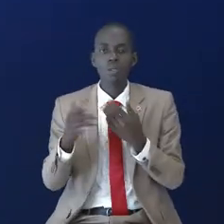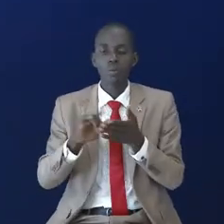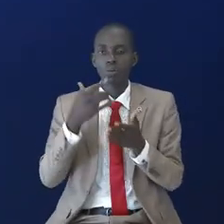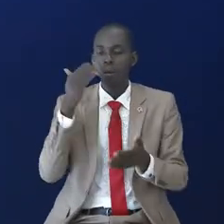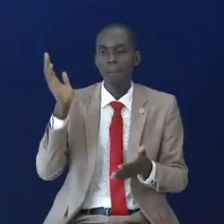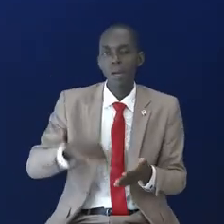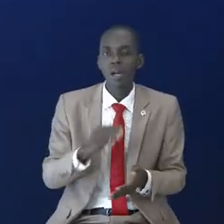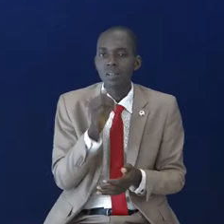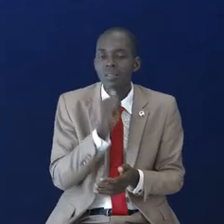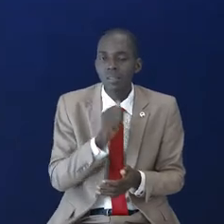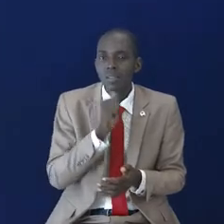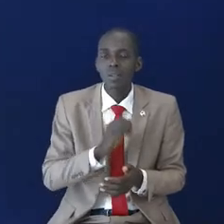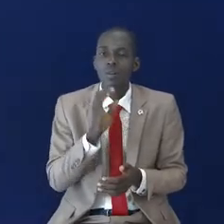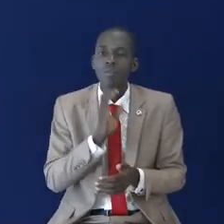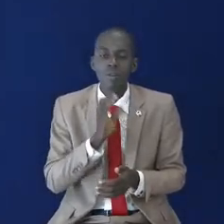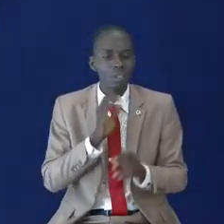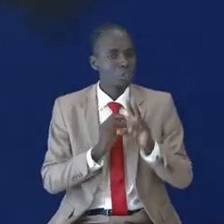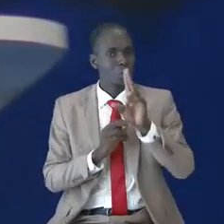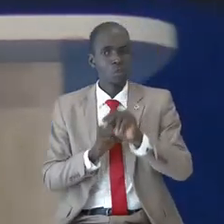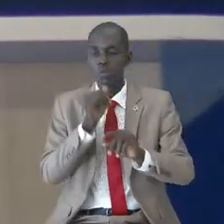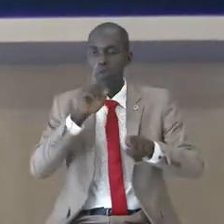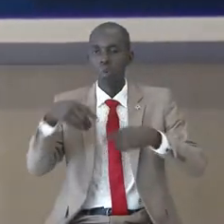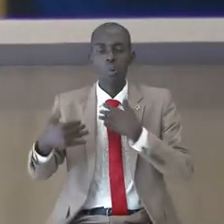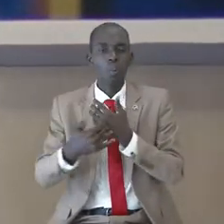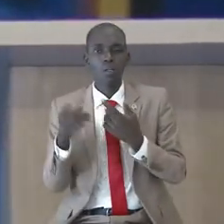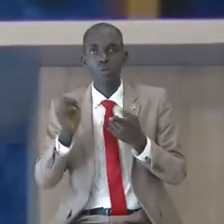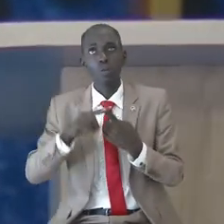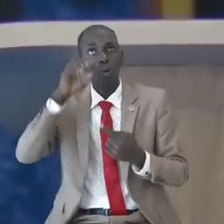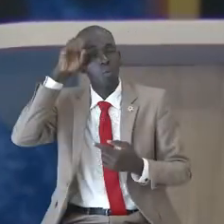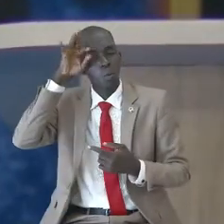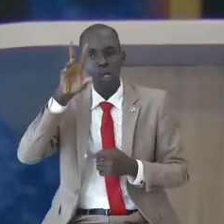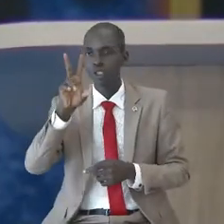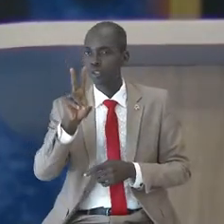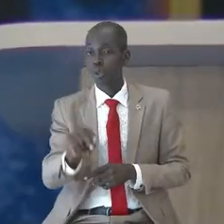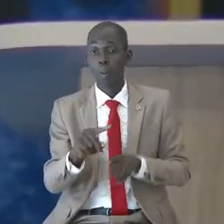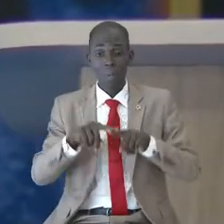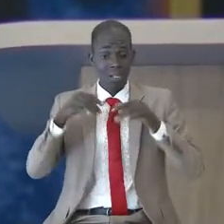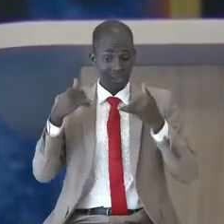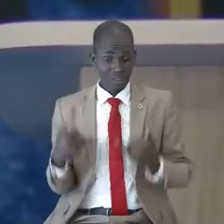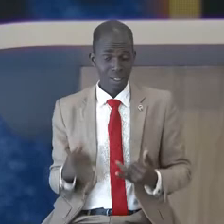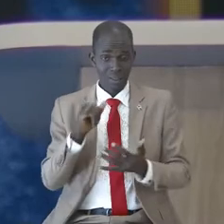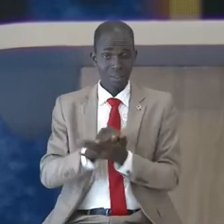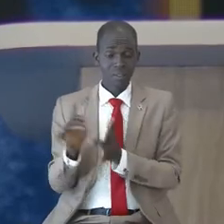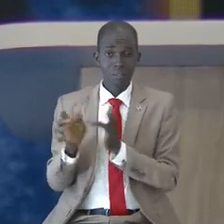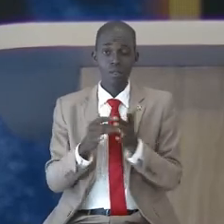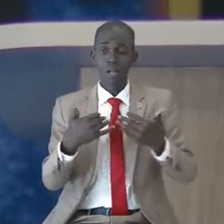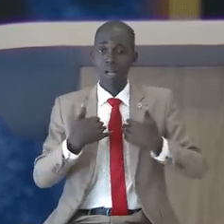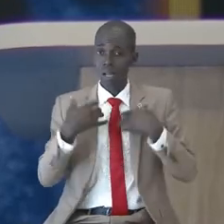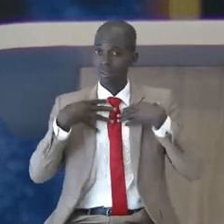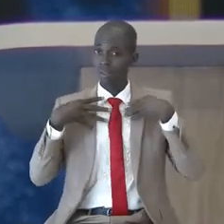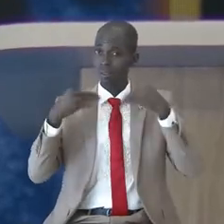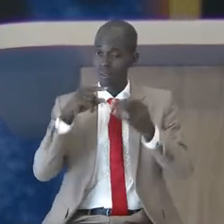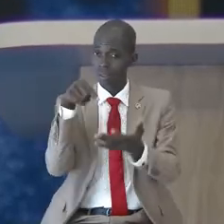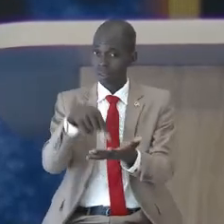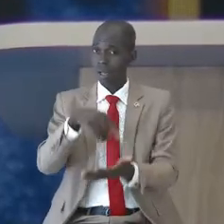to occultism. Didn't go back to herbalism. Now that the Lord Jesus had healed him,